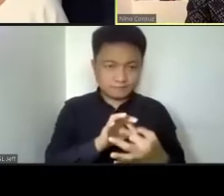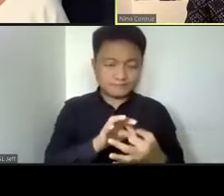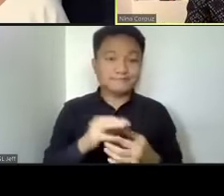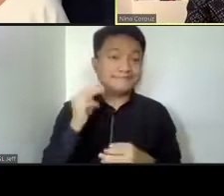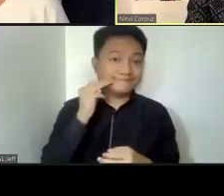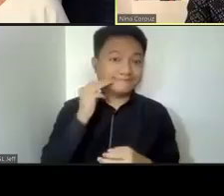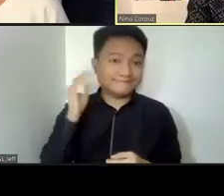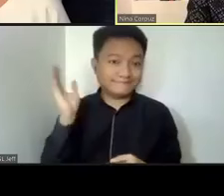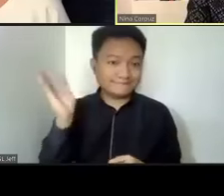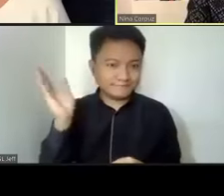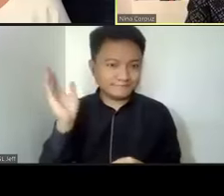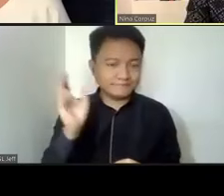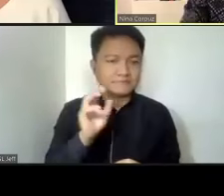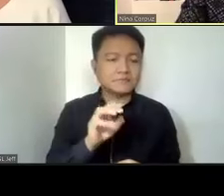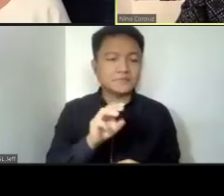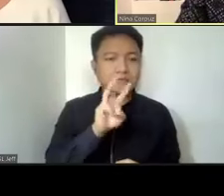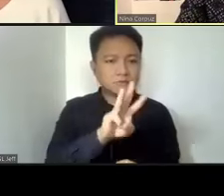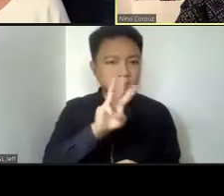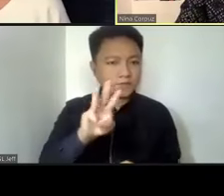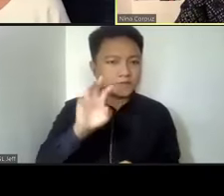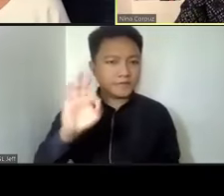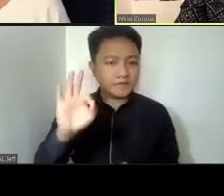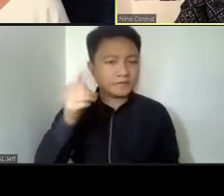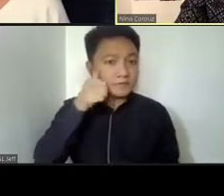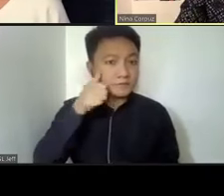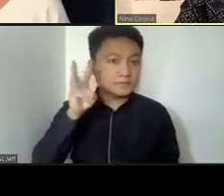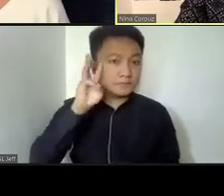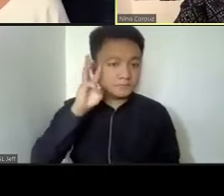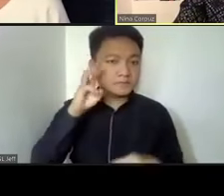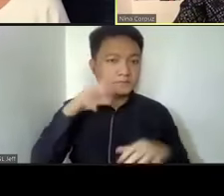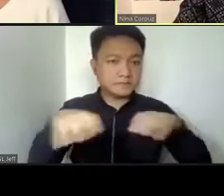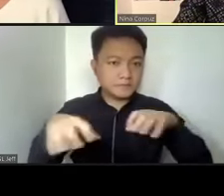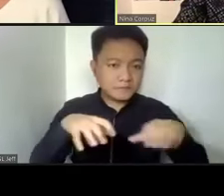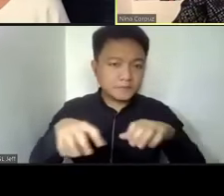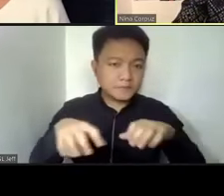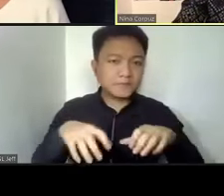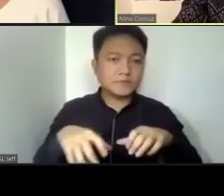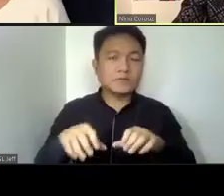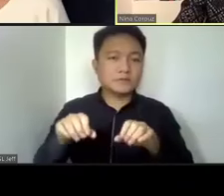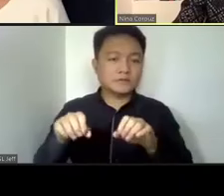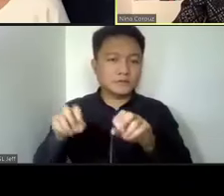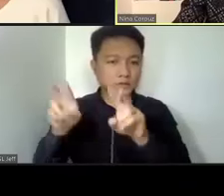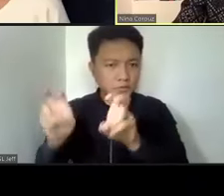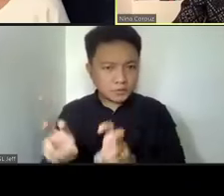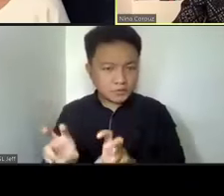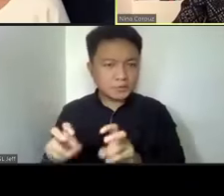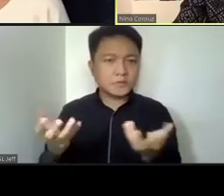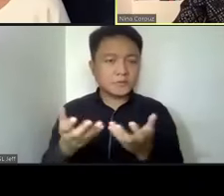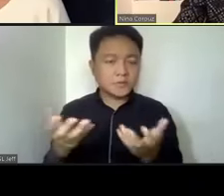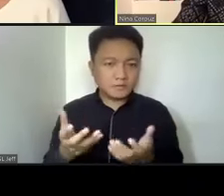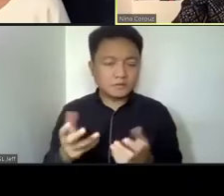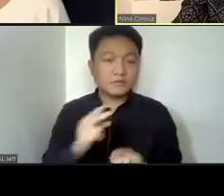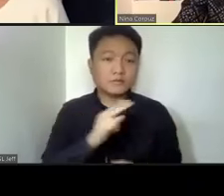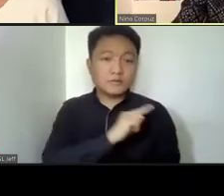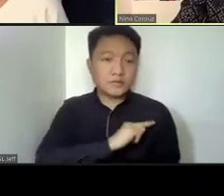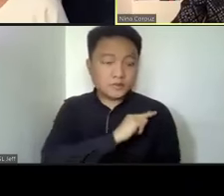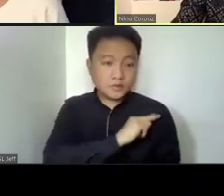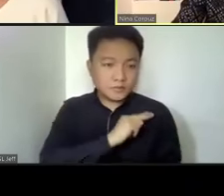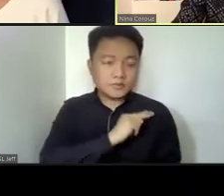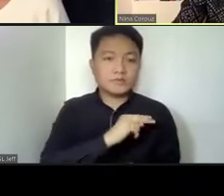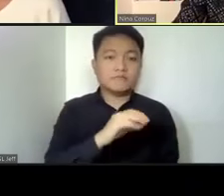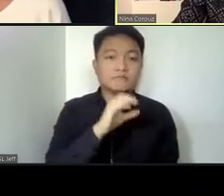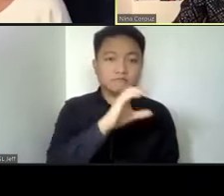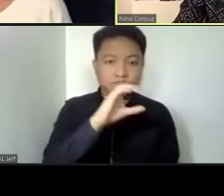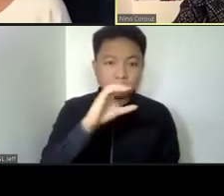of nature, climate change, and food waste. And finally, she also talked about the effect of COVID-19 on the already huge